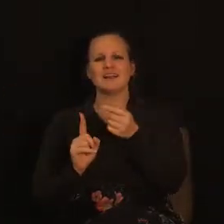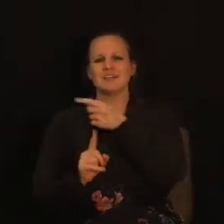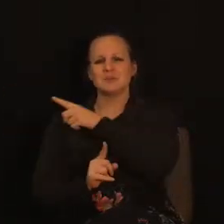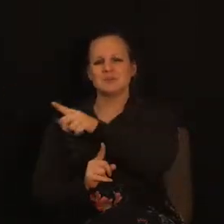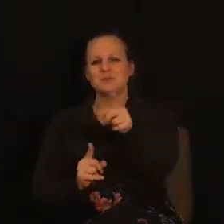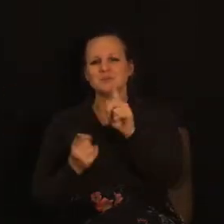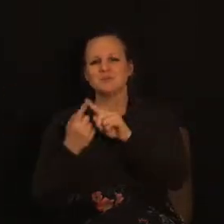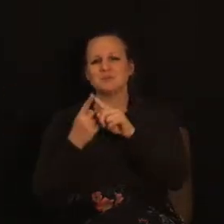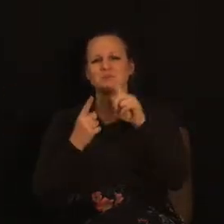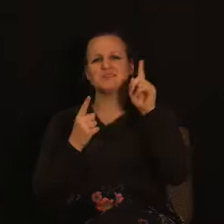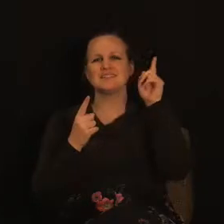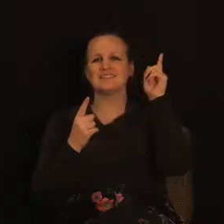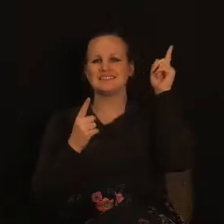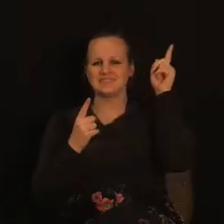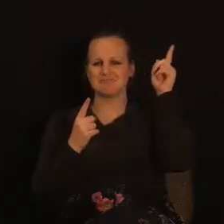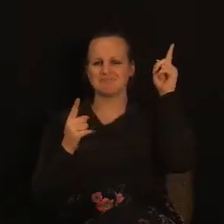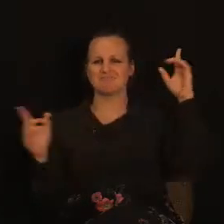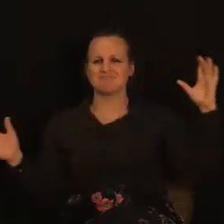can trust him.